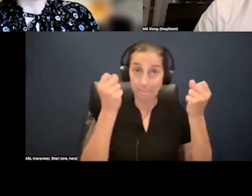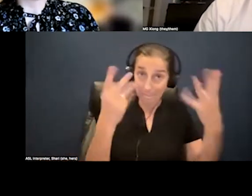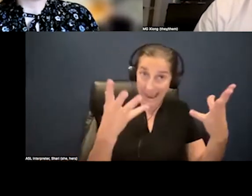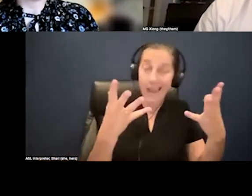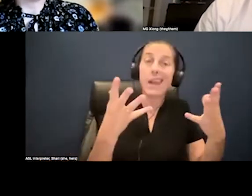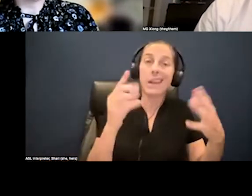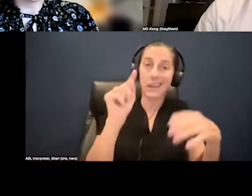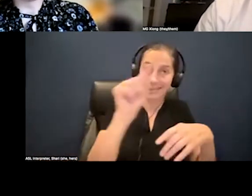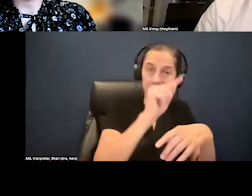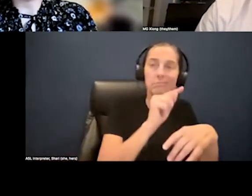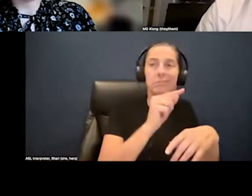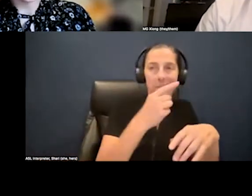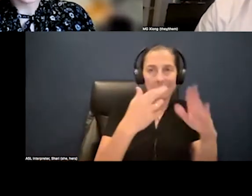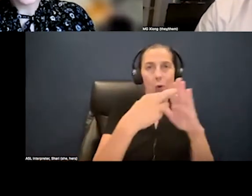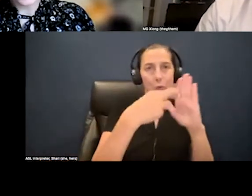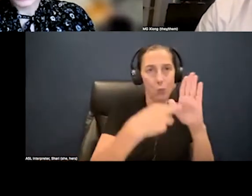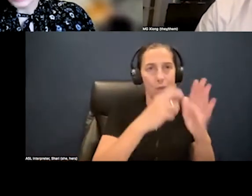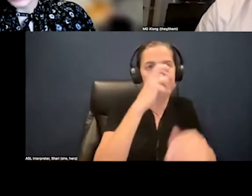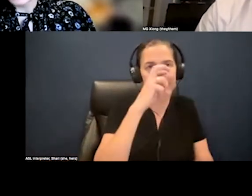another surgeon.